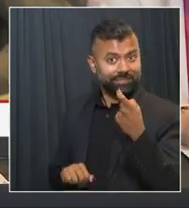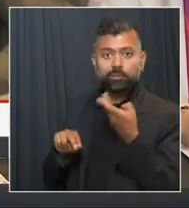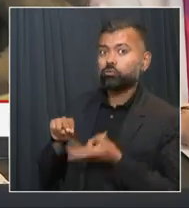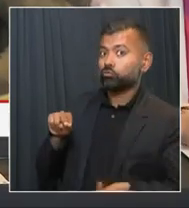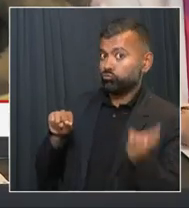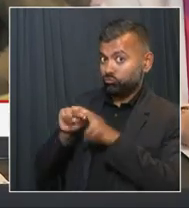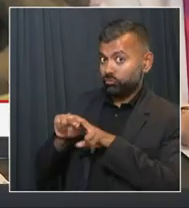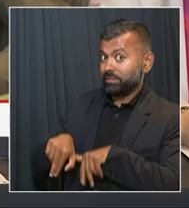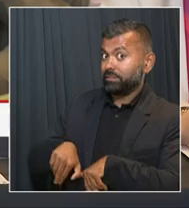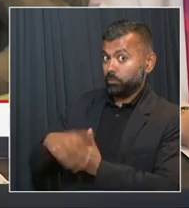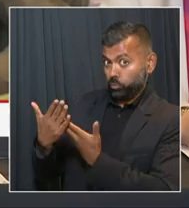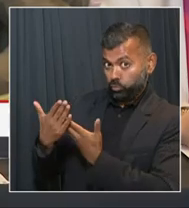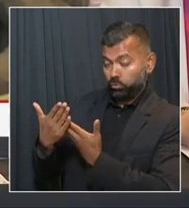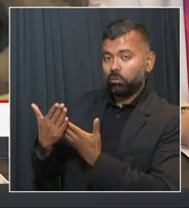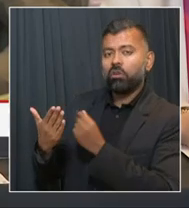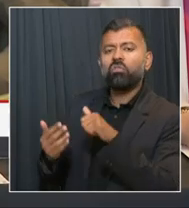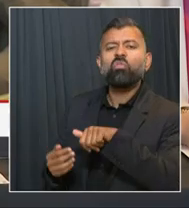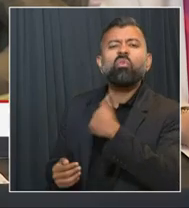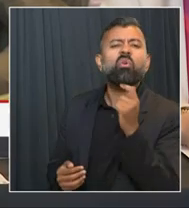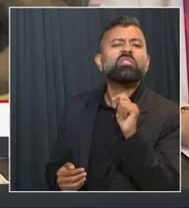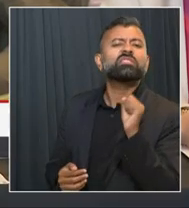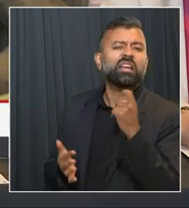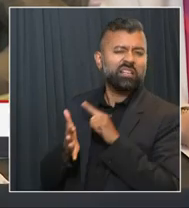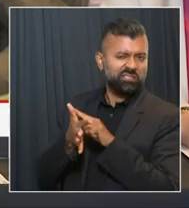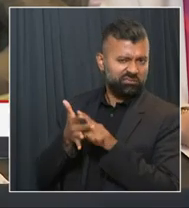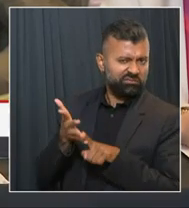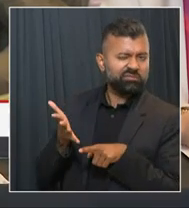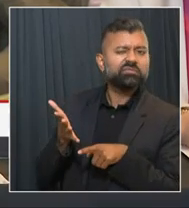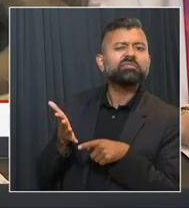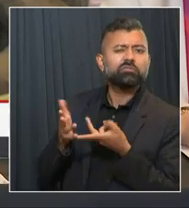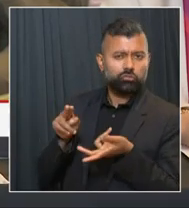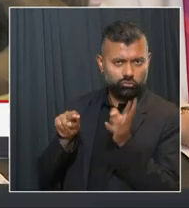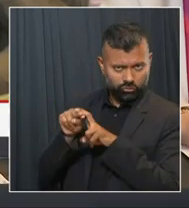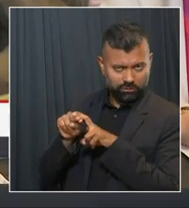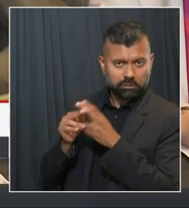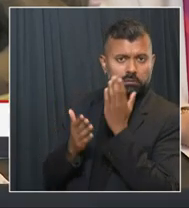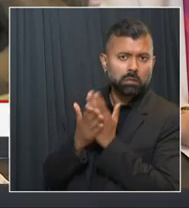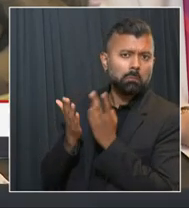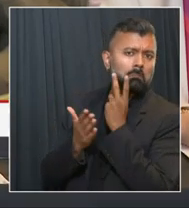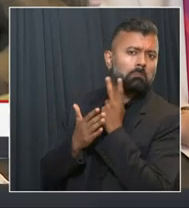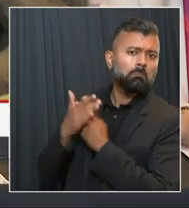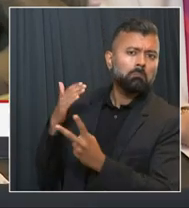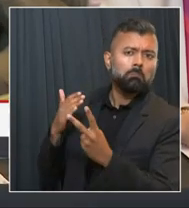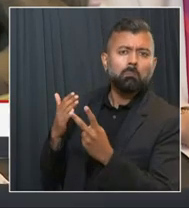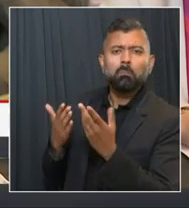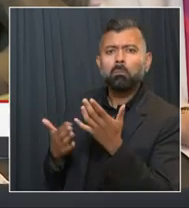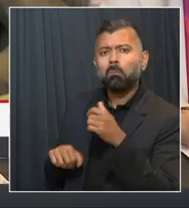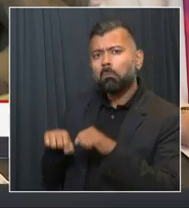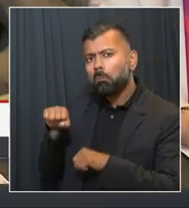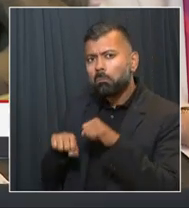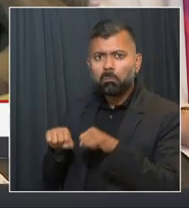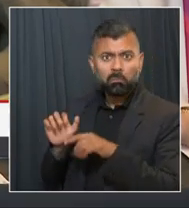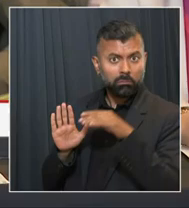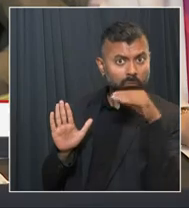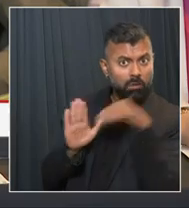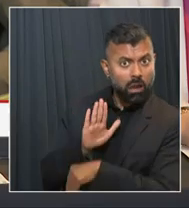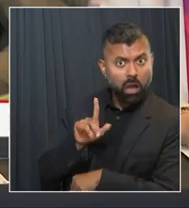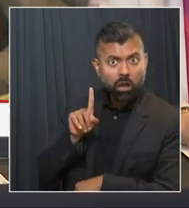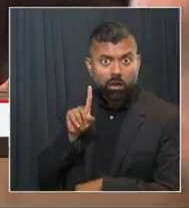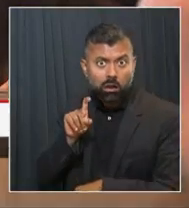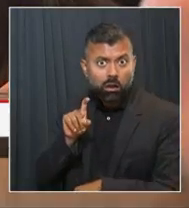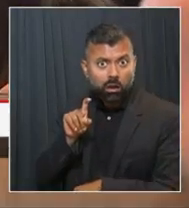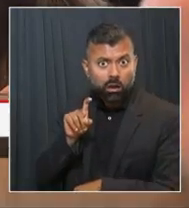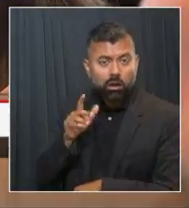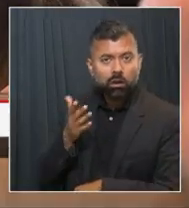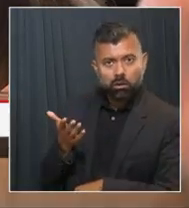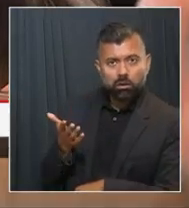tax, there was, a shortfall projection. There's also a shortfall projection by the CFO this year